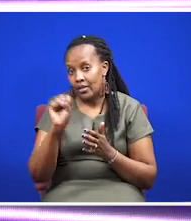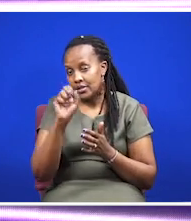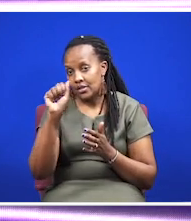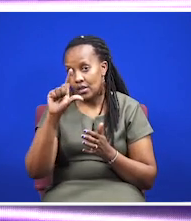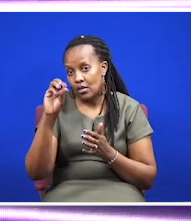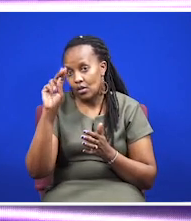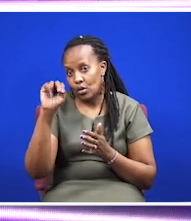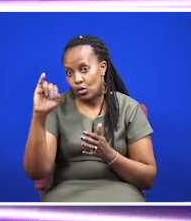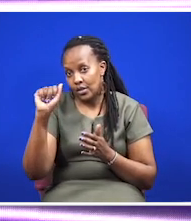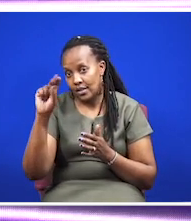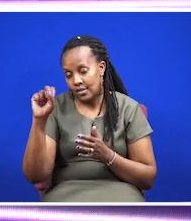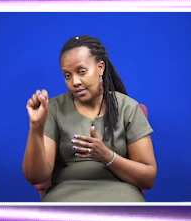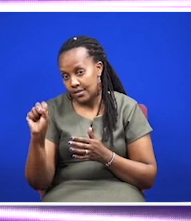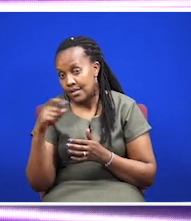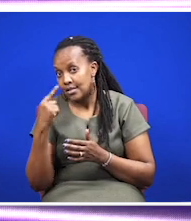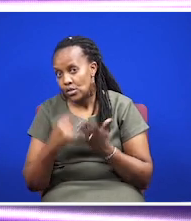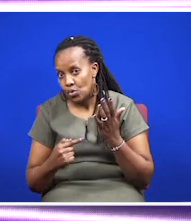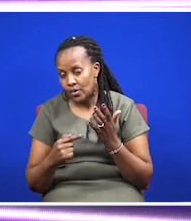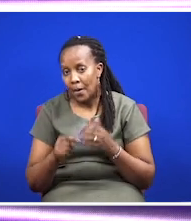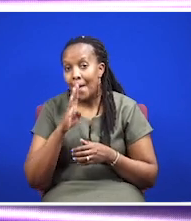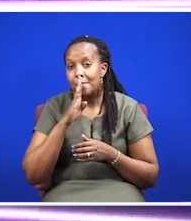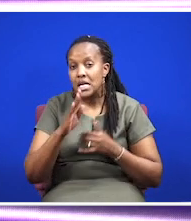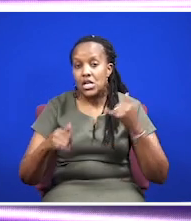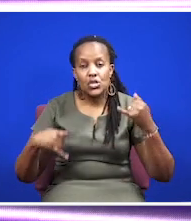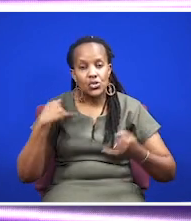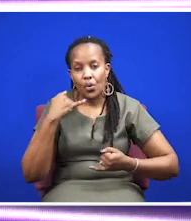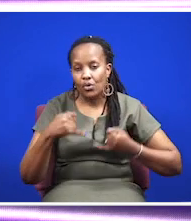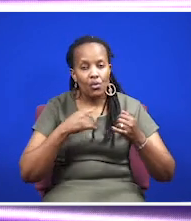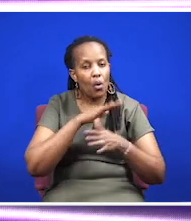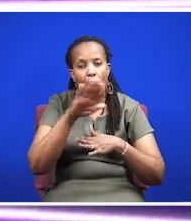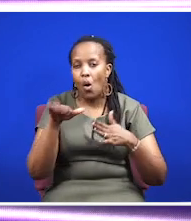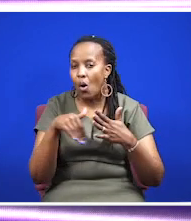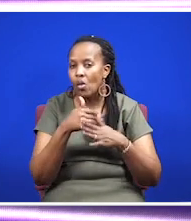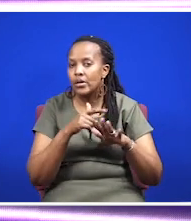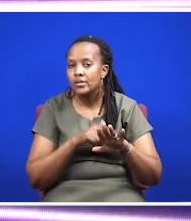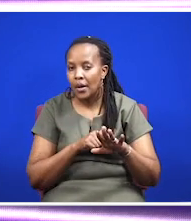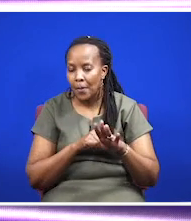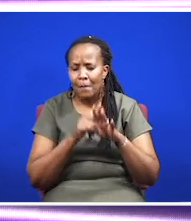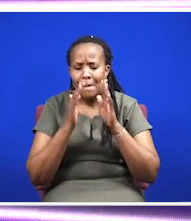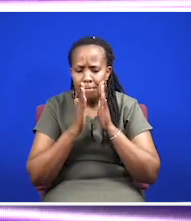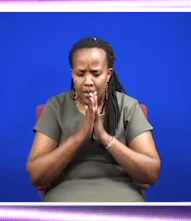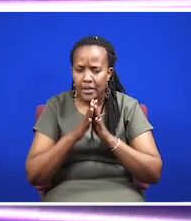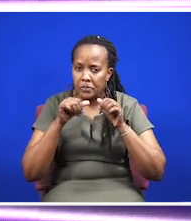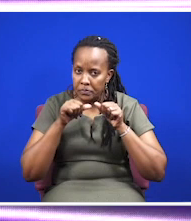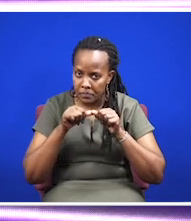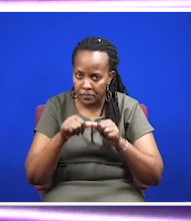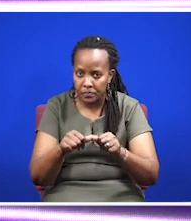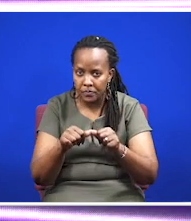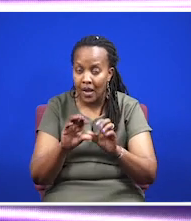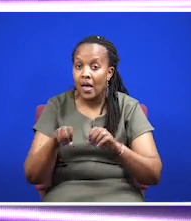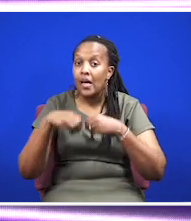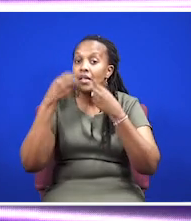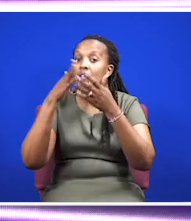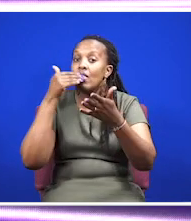18. And it says, "Be joyful always, pray continually, give thanks in